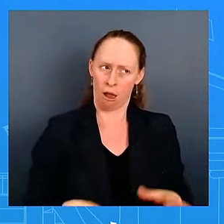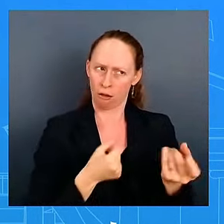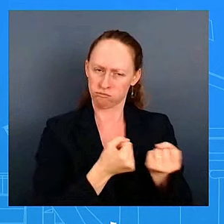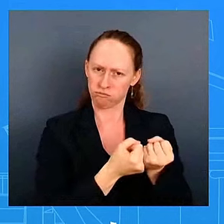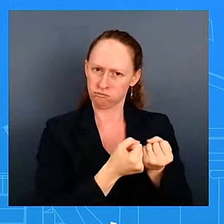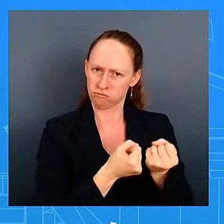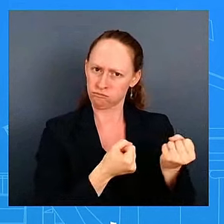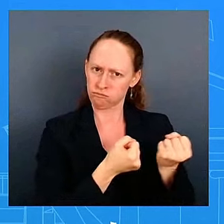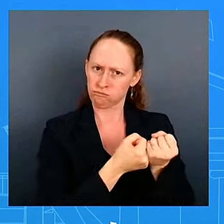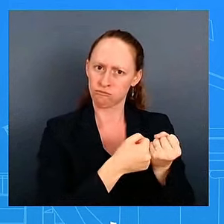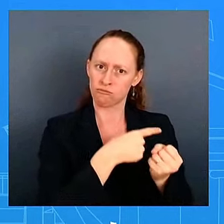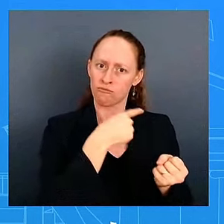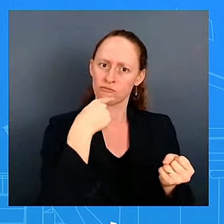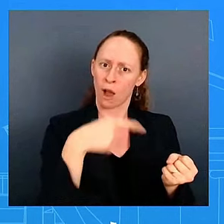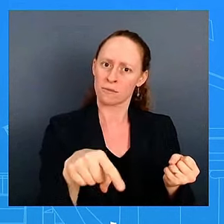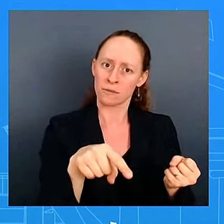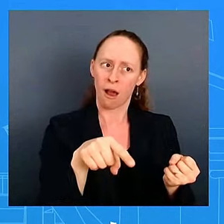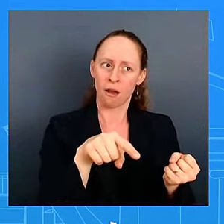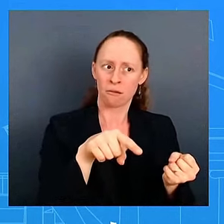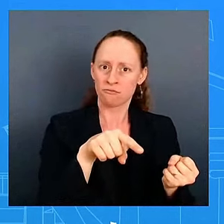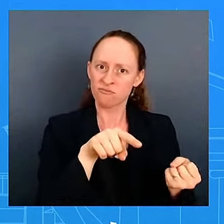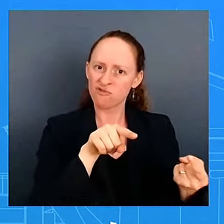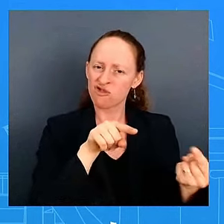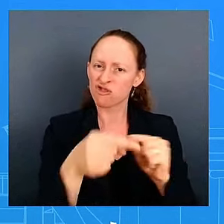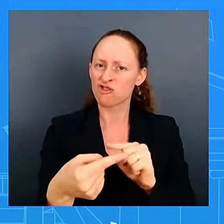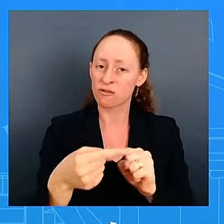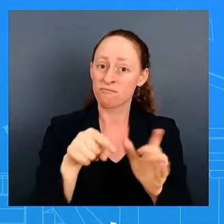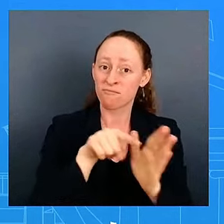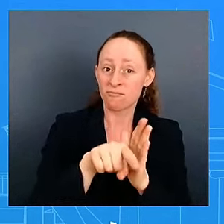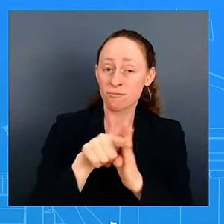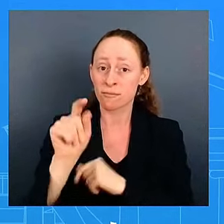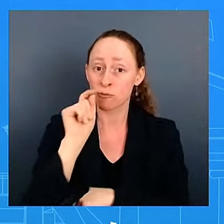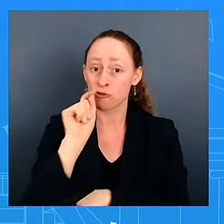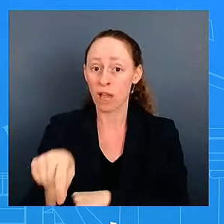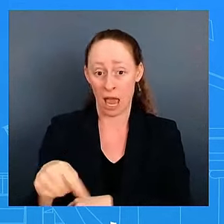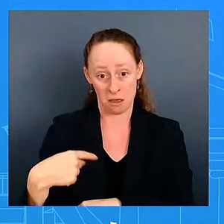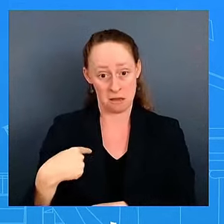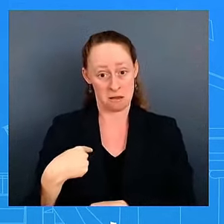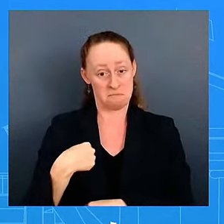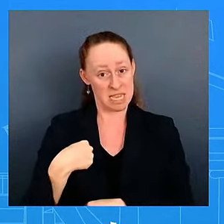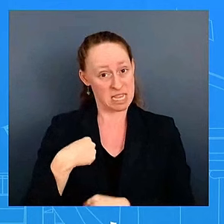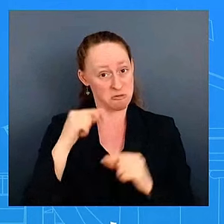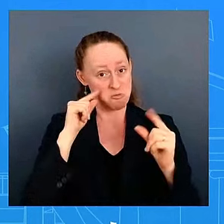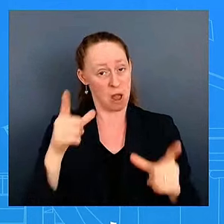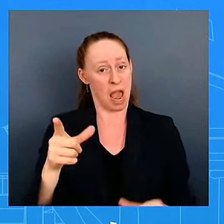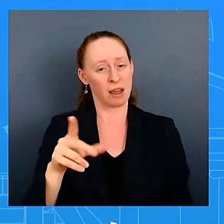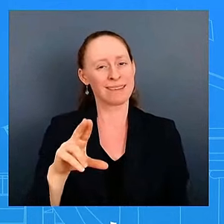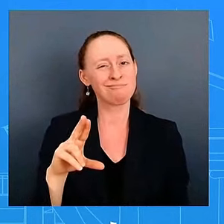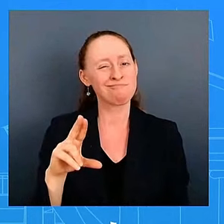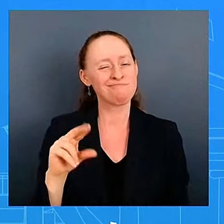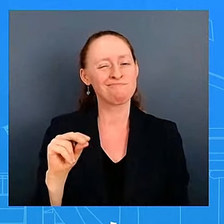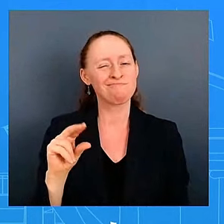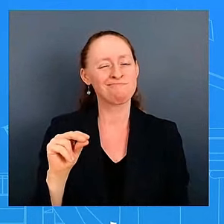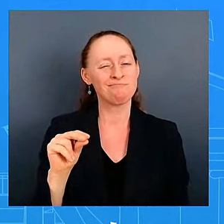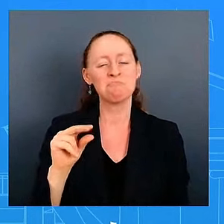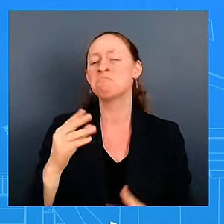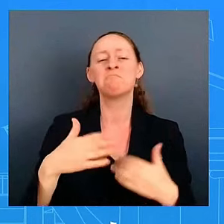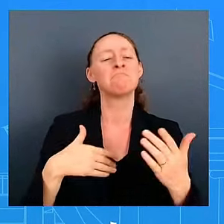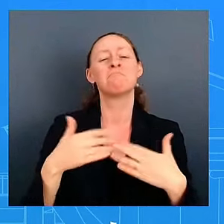was made. But look, NATO is an important alliance. It's been around for 75 years, protecting